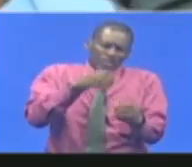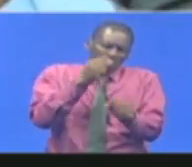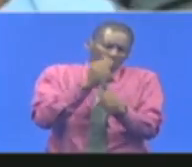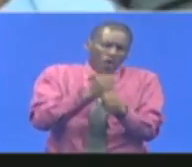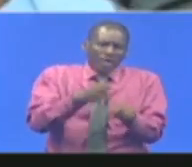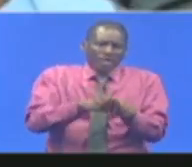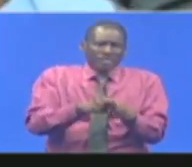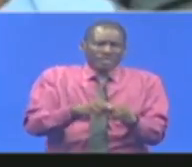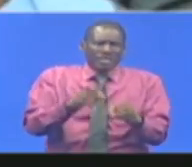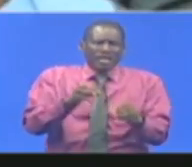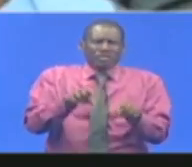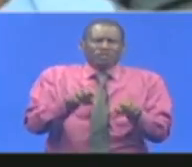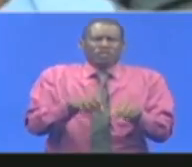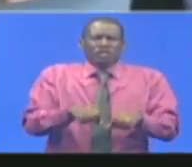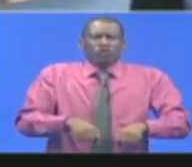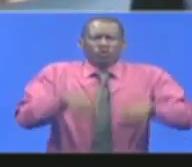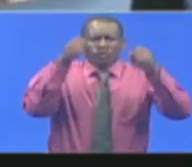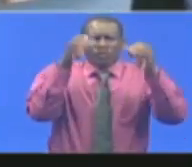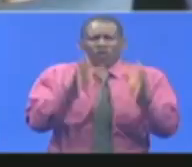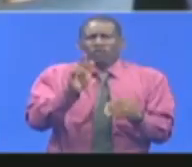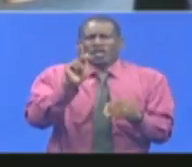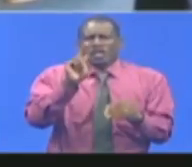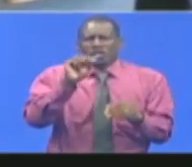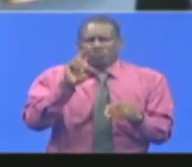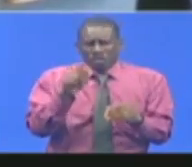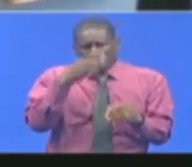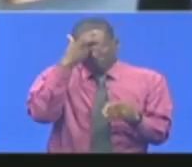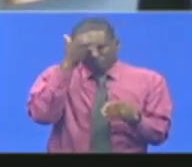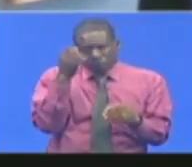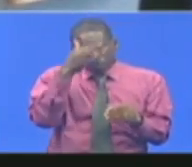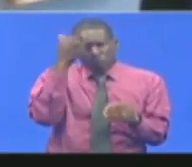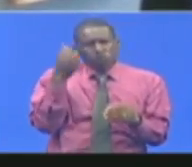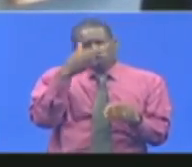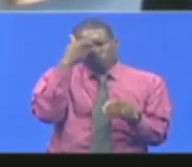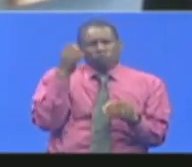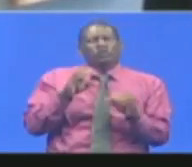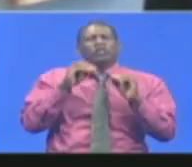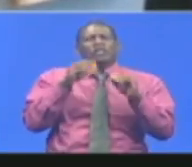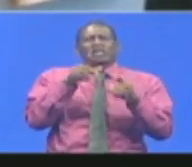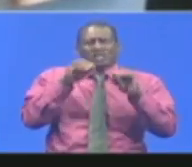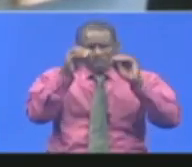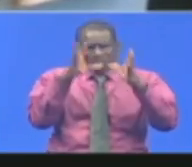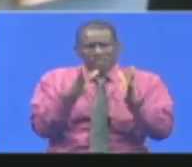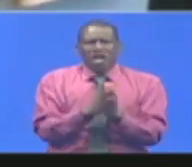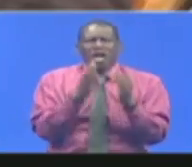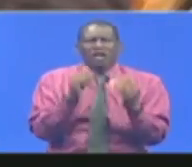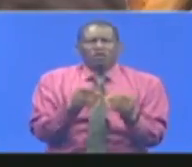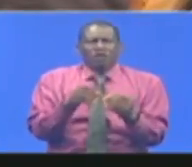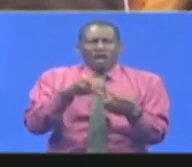on his position as a teacher, but his acceptance of the nomination put him on a partisan political